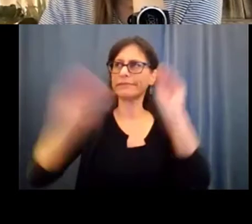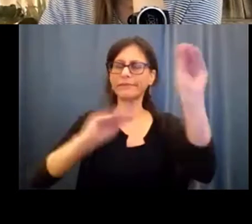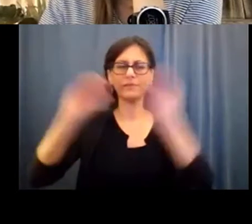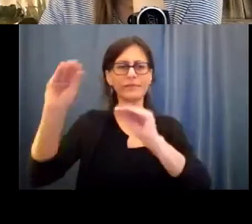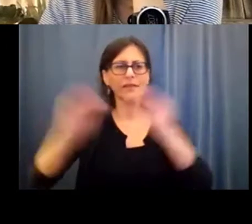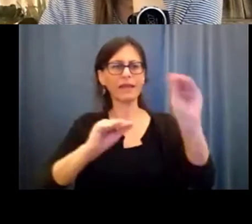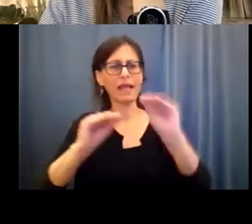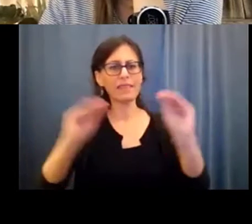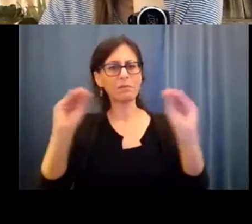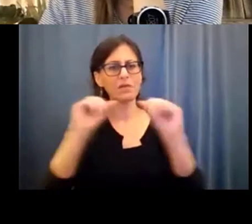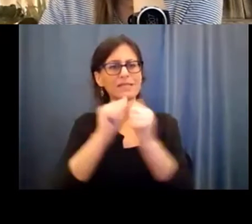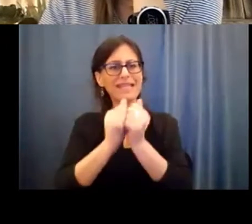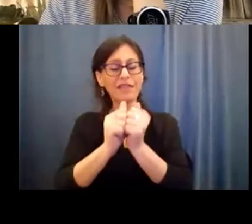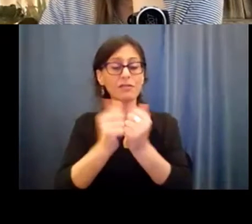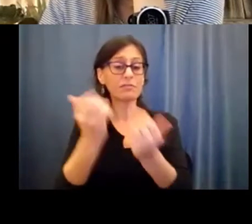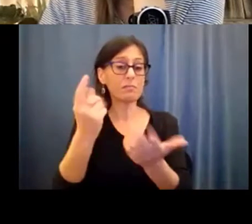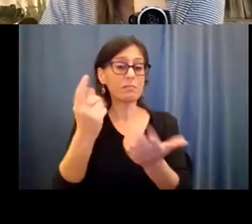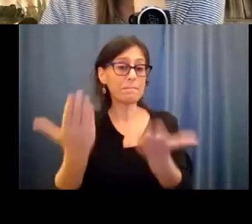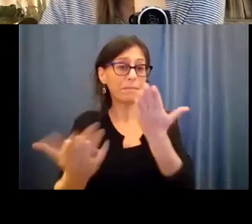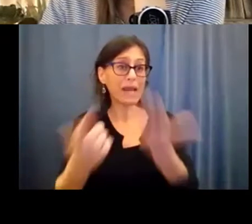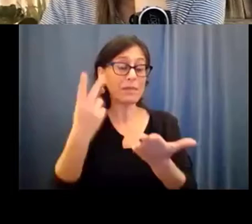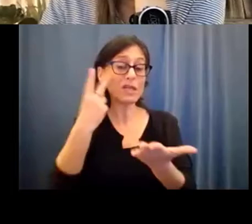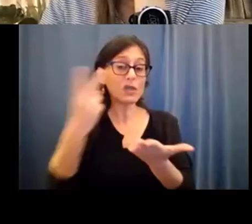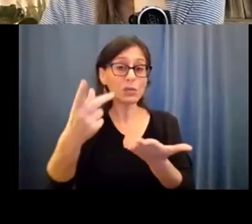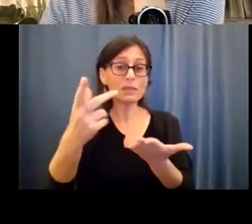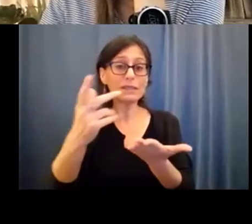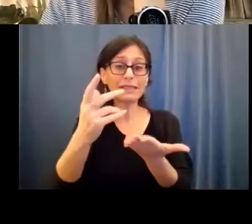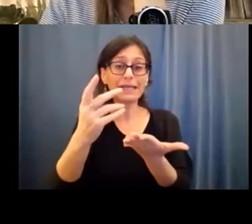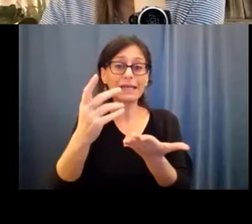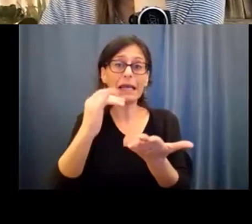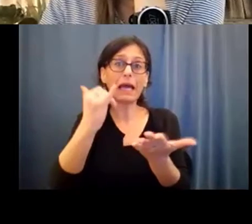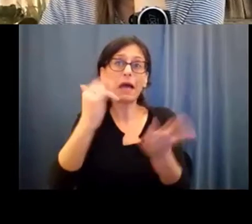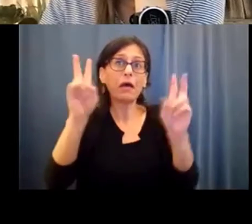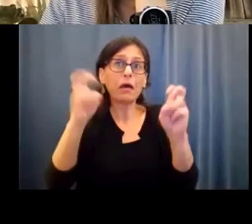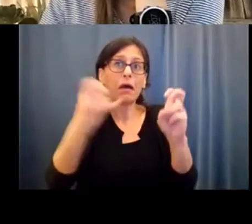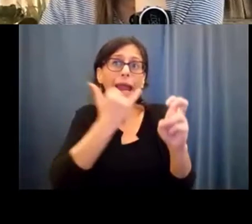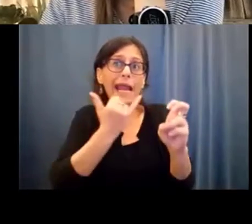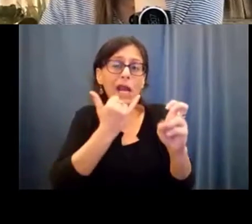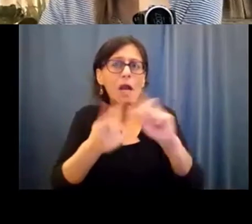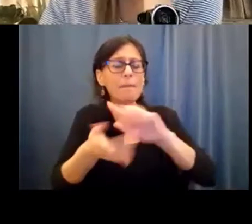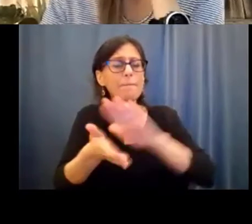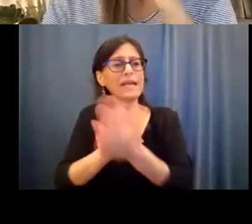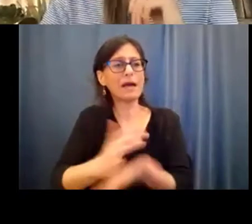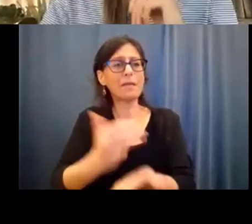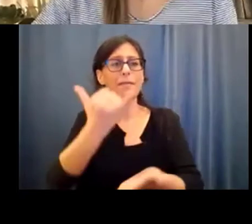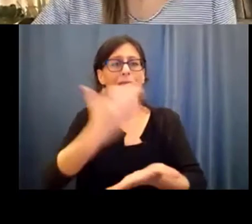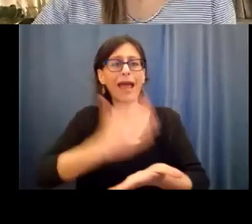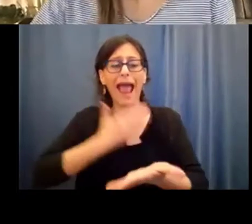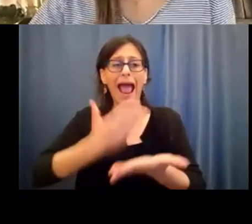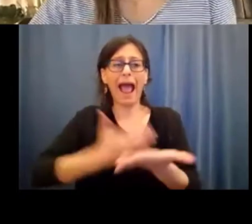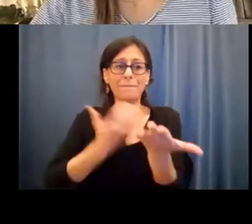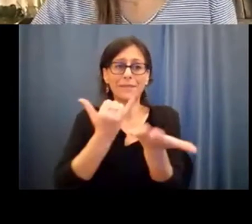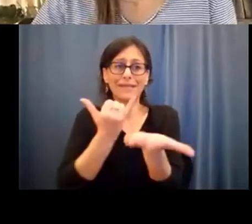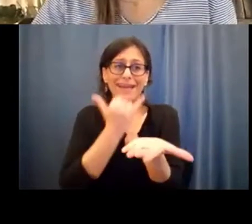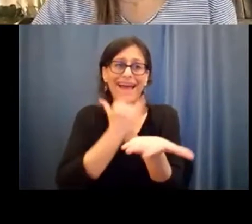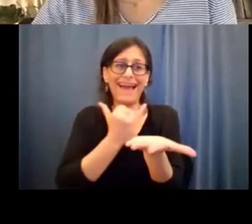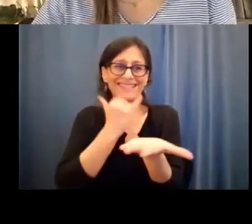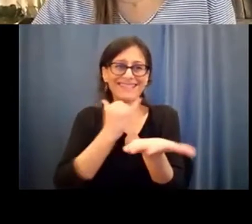you might encounter errors that could lead to happy accidents, like how this film turned